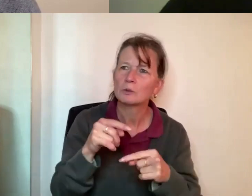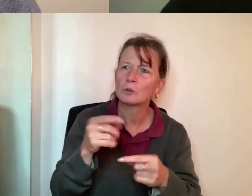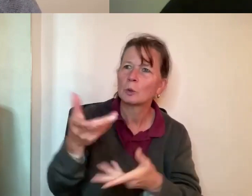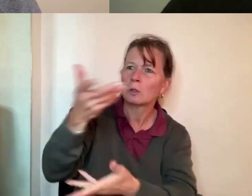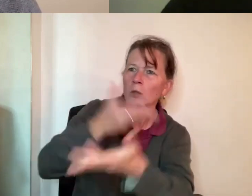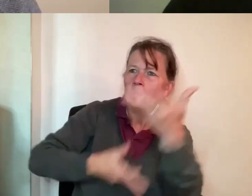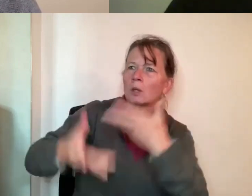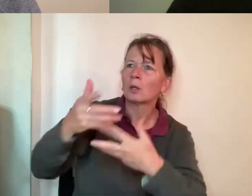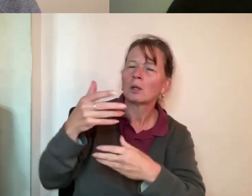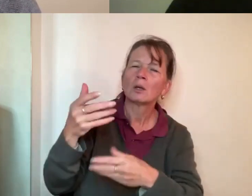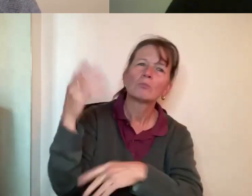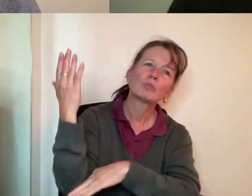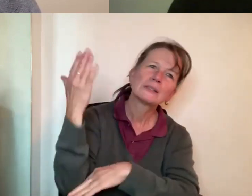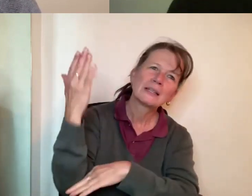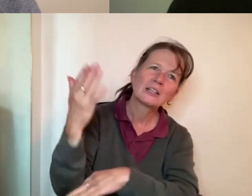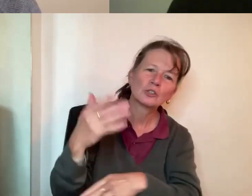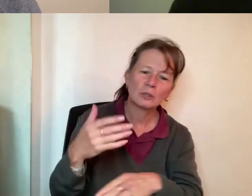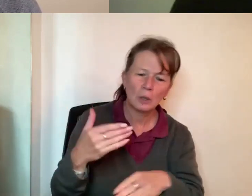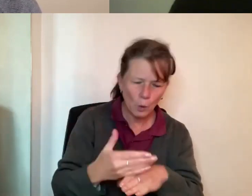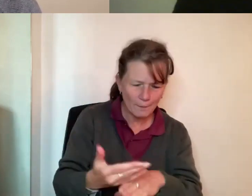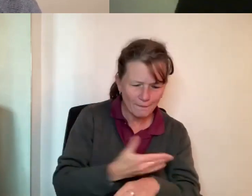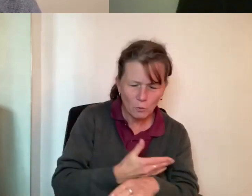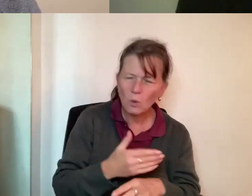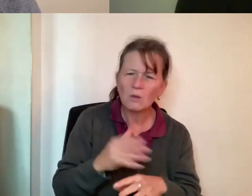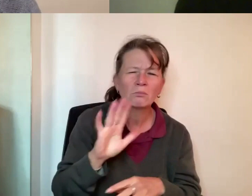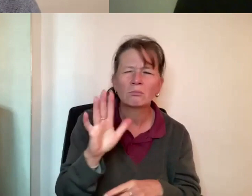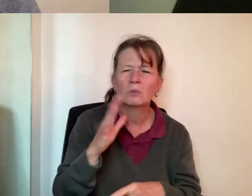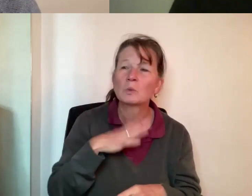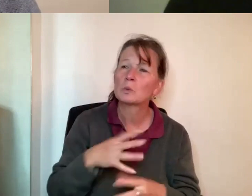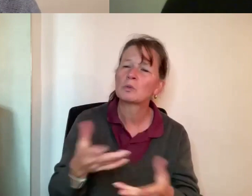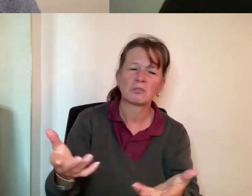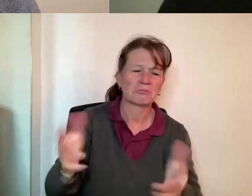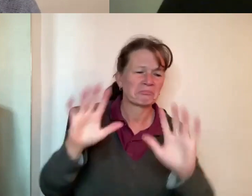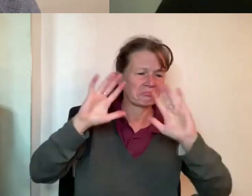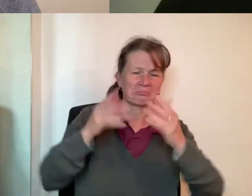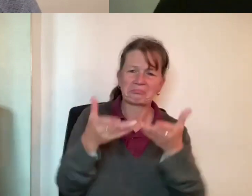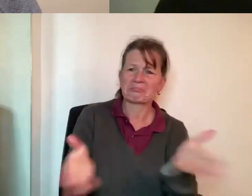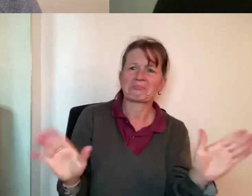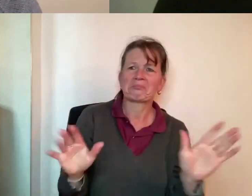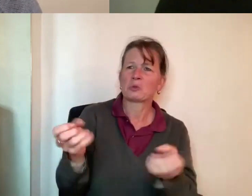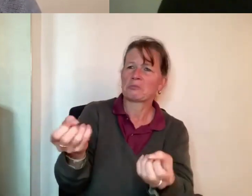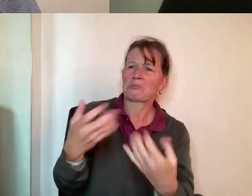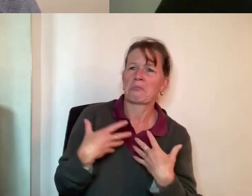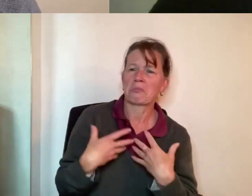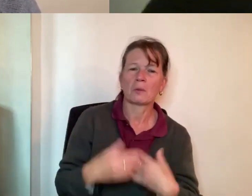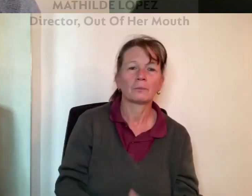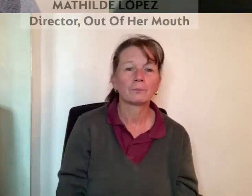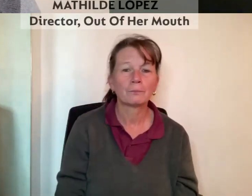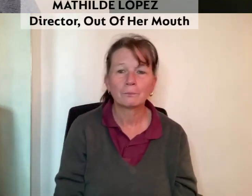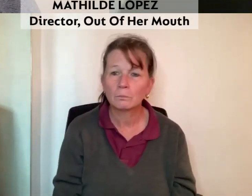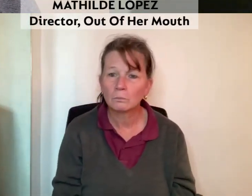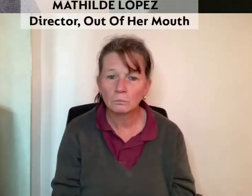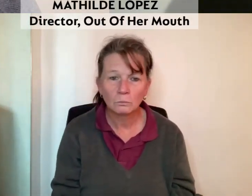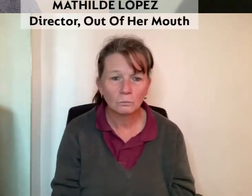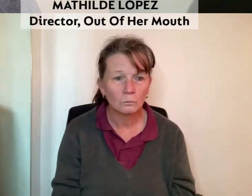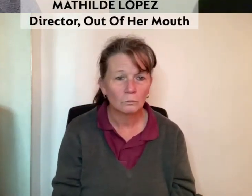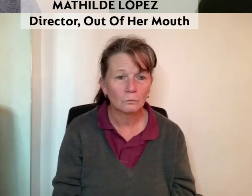do that kind of work in advance of an interview. But Matilda, perhaps you have something to add to that. Yeah, I just wanted to say that as a